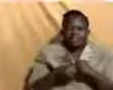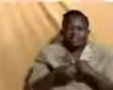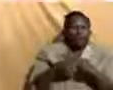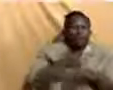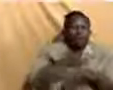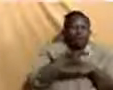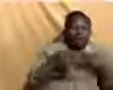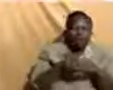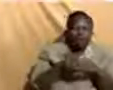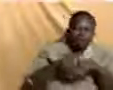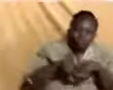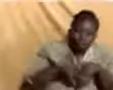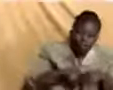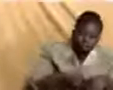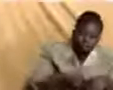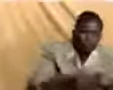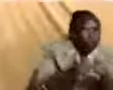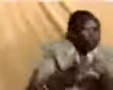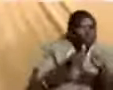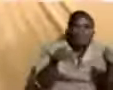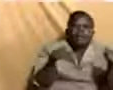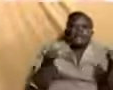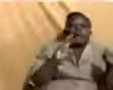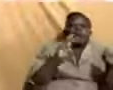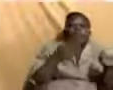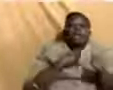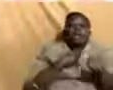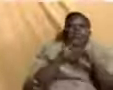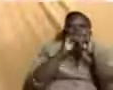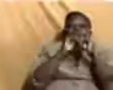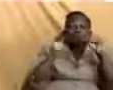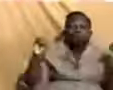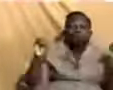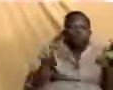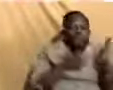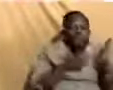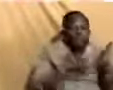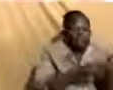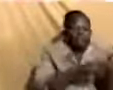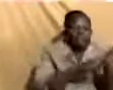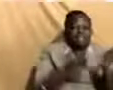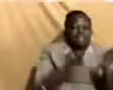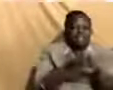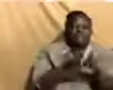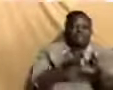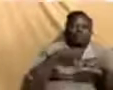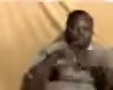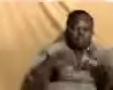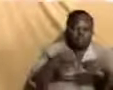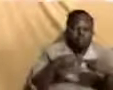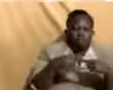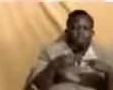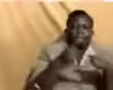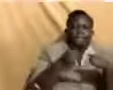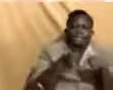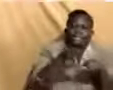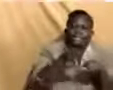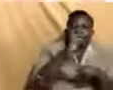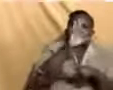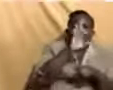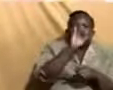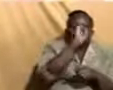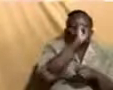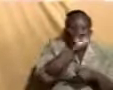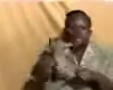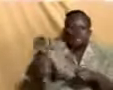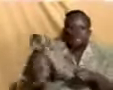it is very consistent. In fact, there is no evidence of even a single inconsistency. A bill can only deal